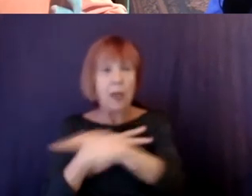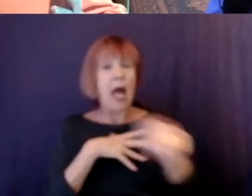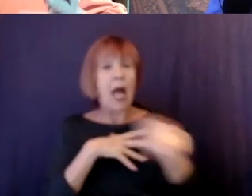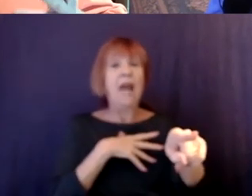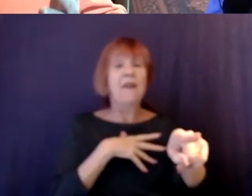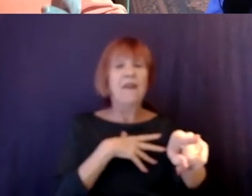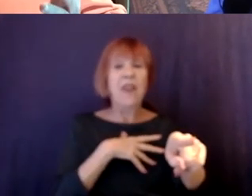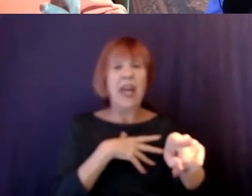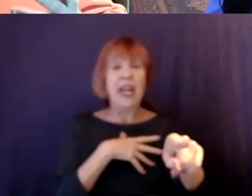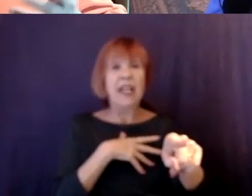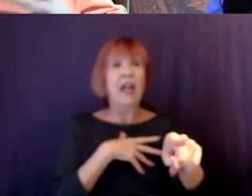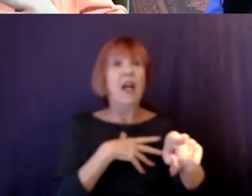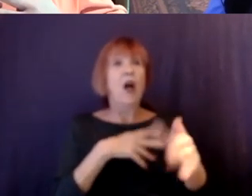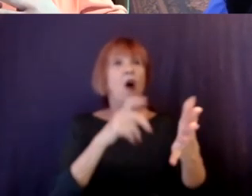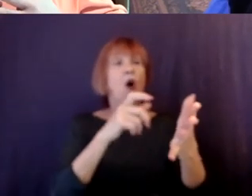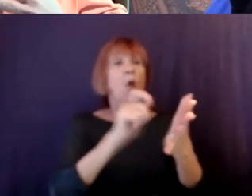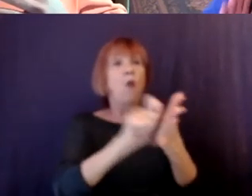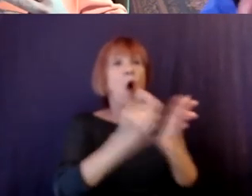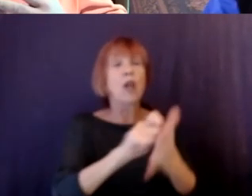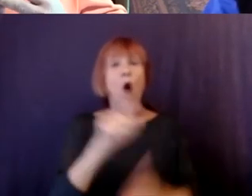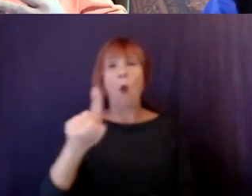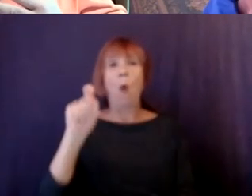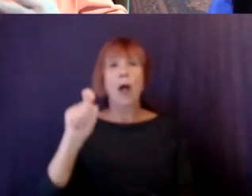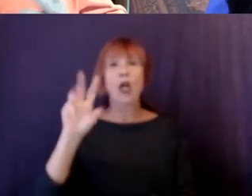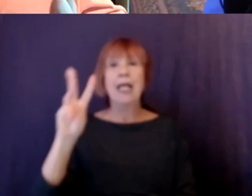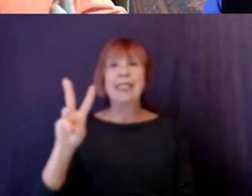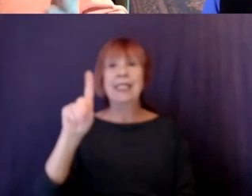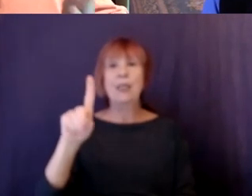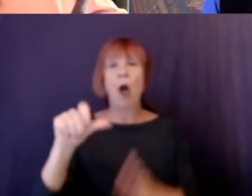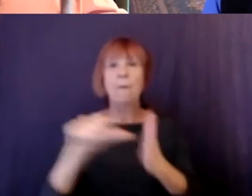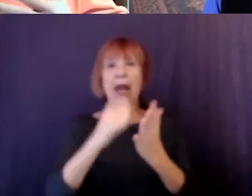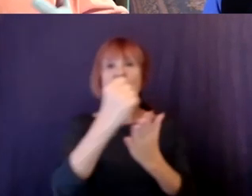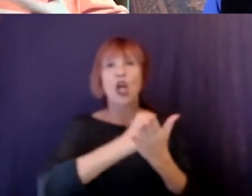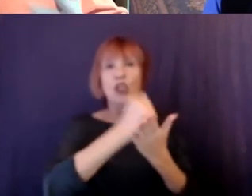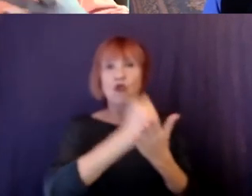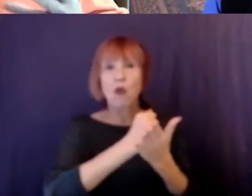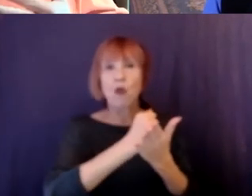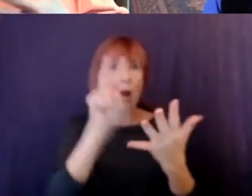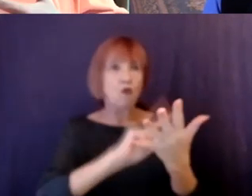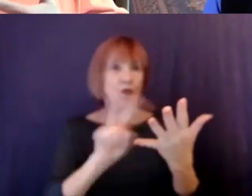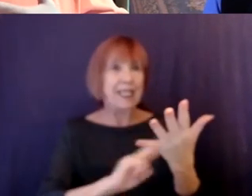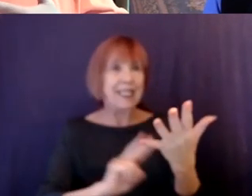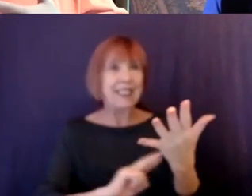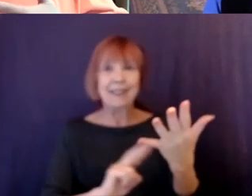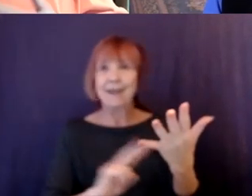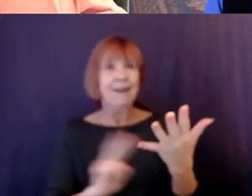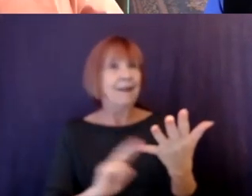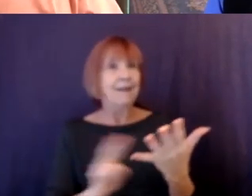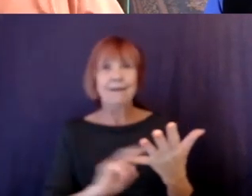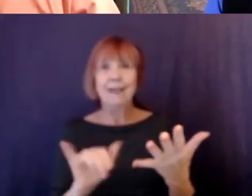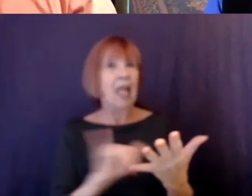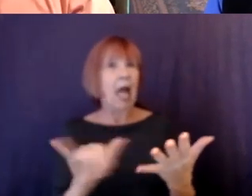161 page script that reads almost like, you know, a narrative of the whole film.